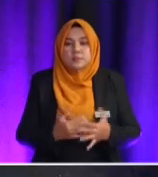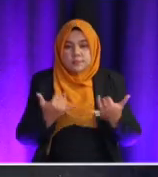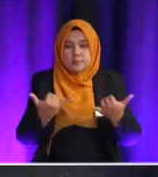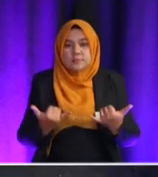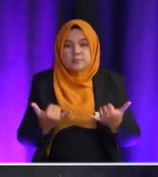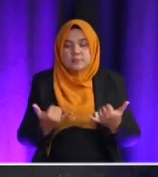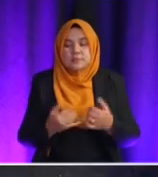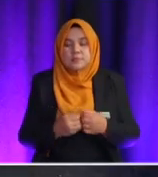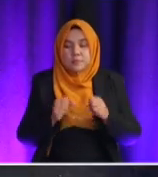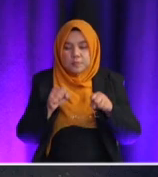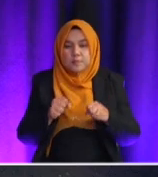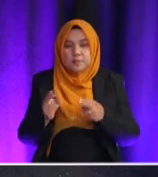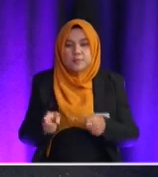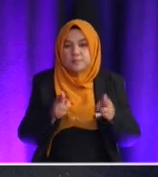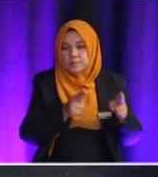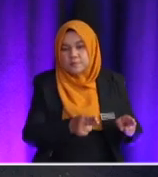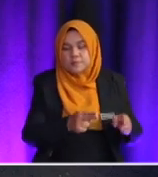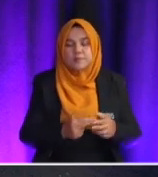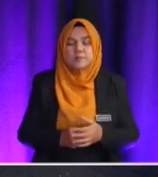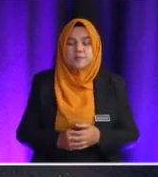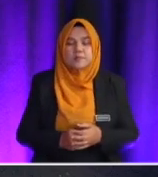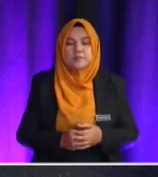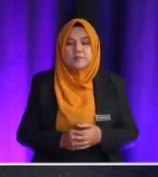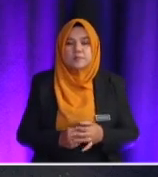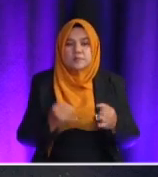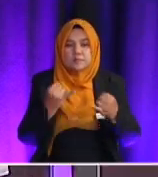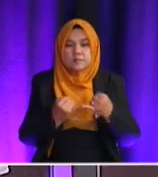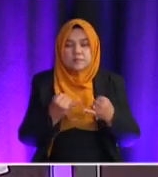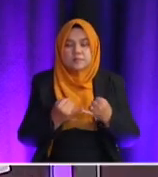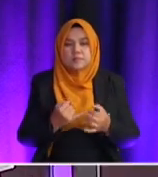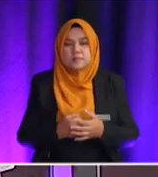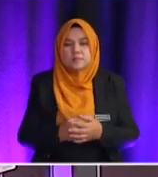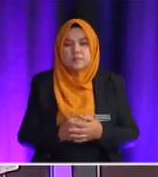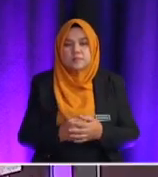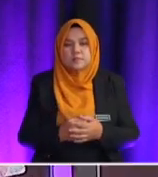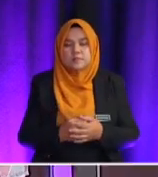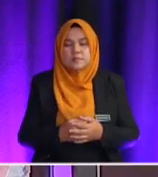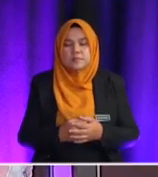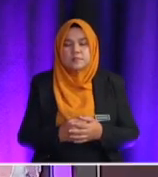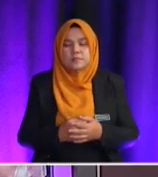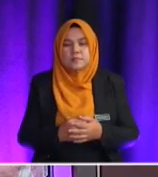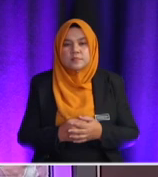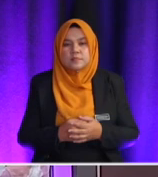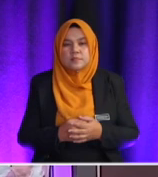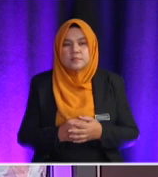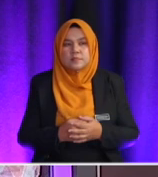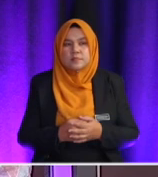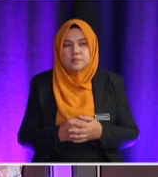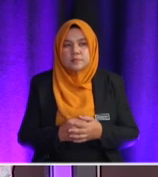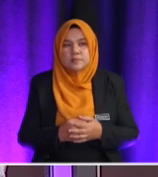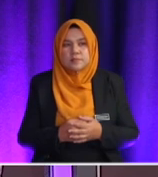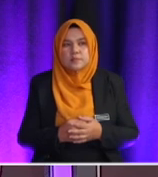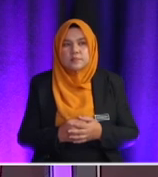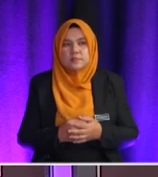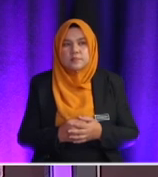handle that, which is very good. All right. And last but not least is obesity. Because we, in Malaysia, we're